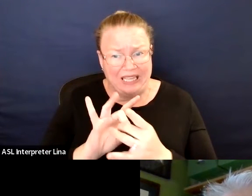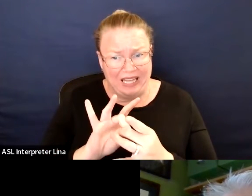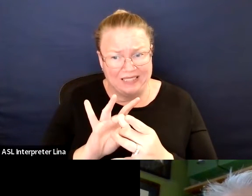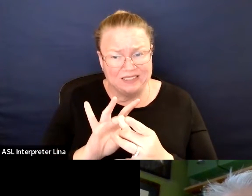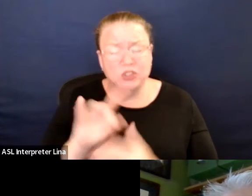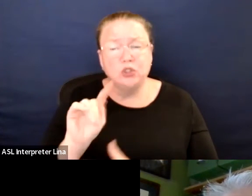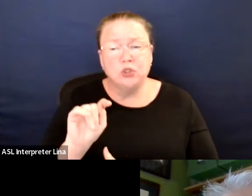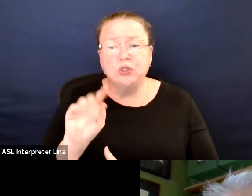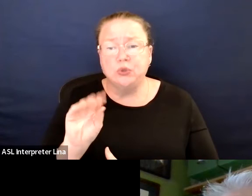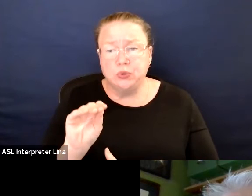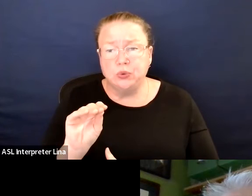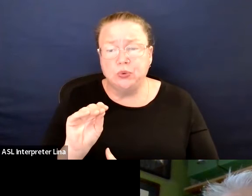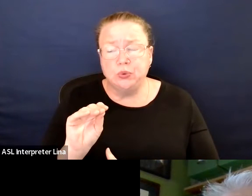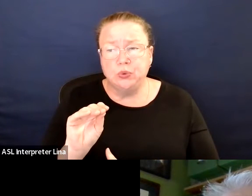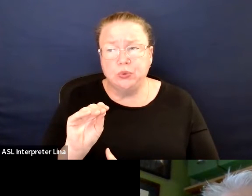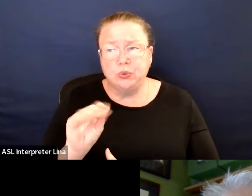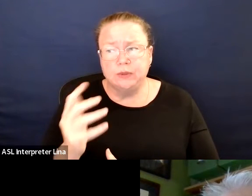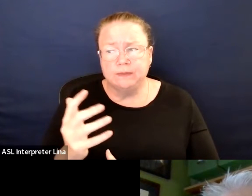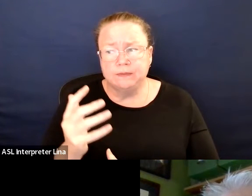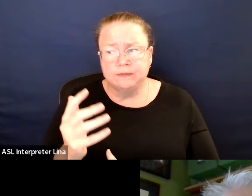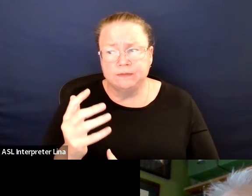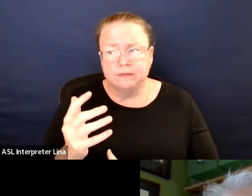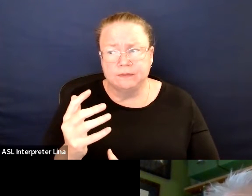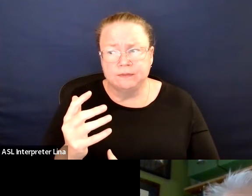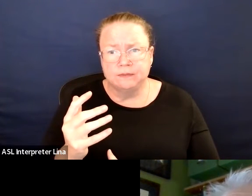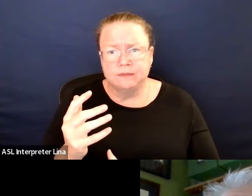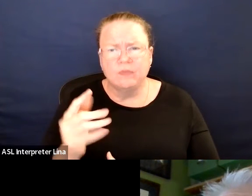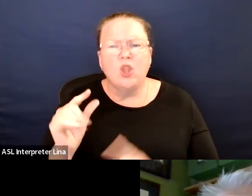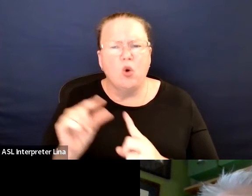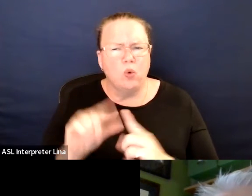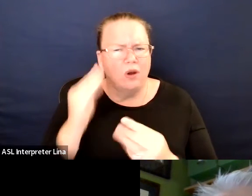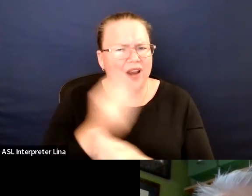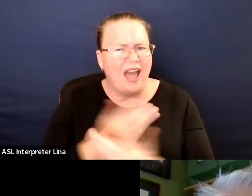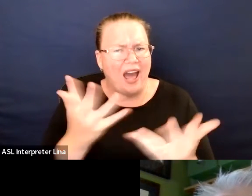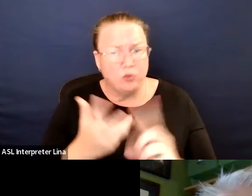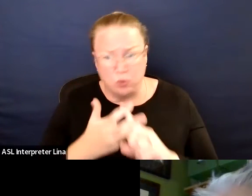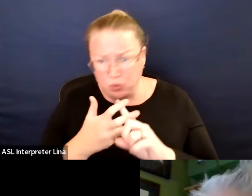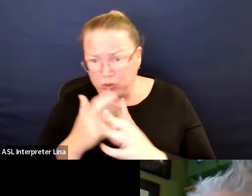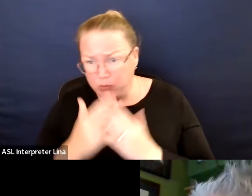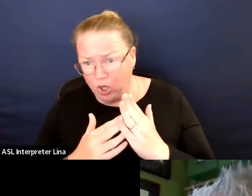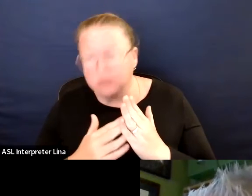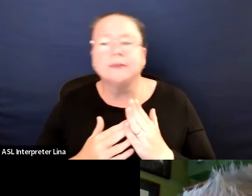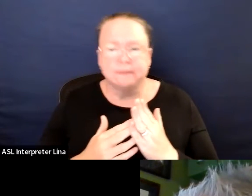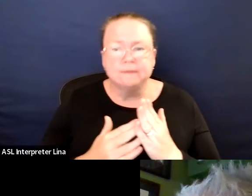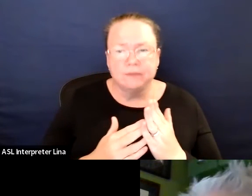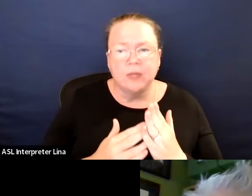to, like get the word out. The recruitment part? Mhm.